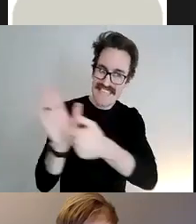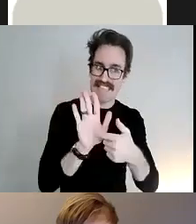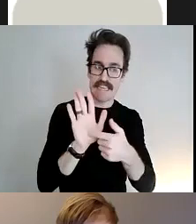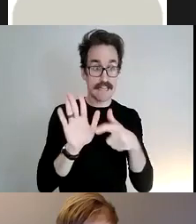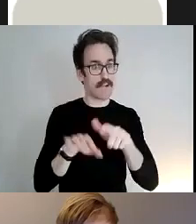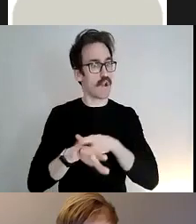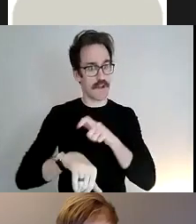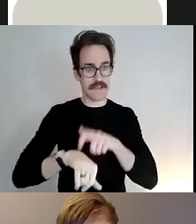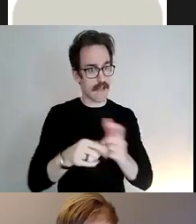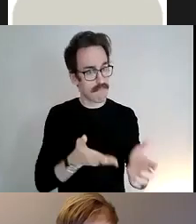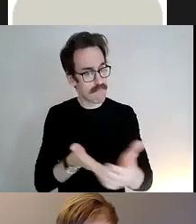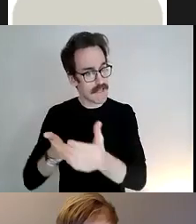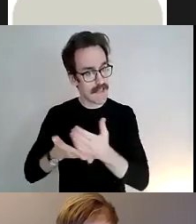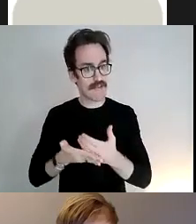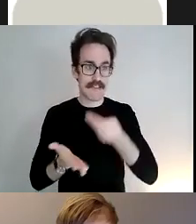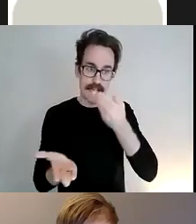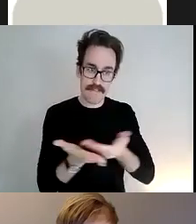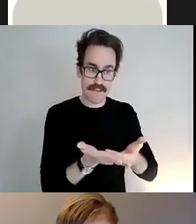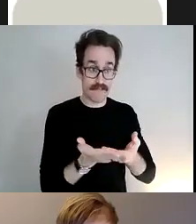time, especially during COVID.